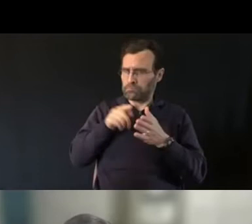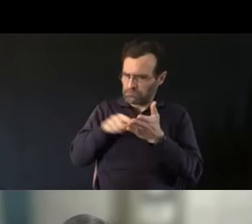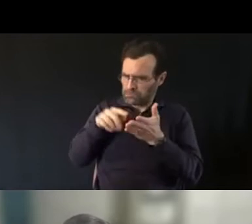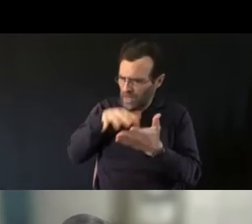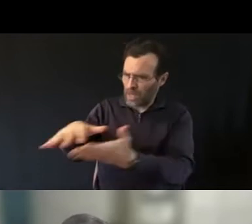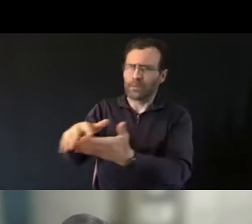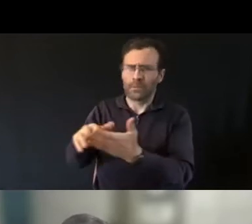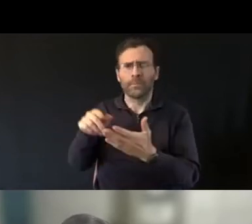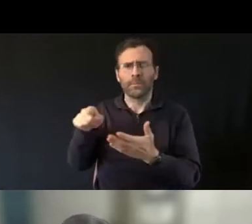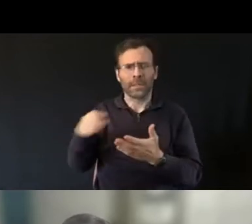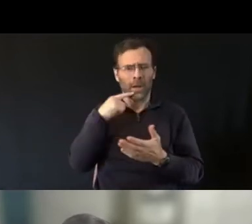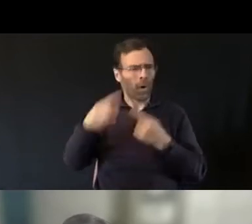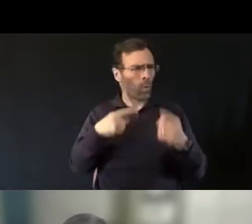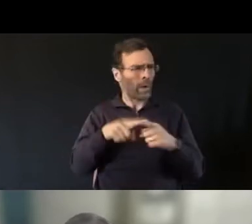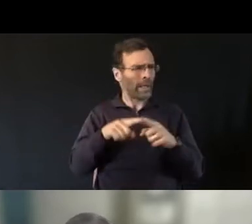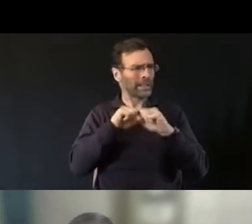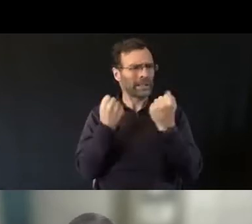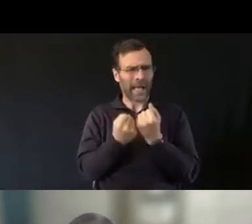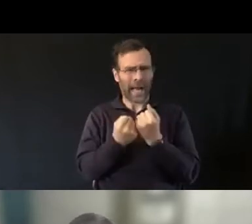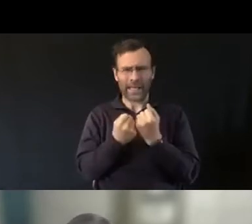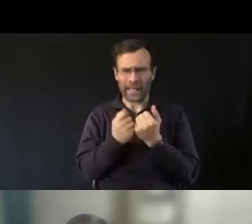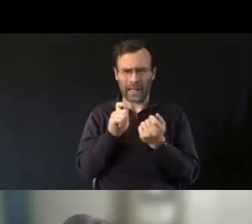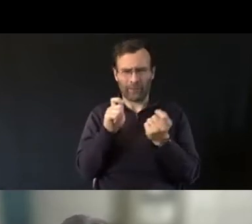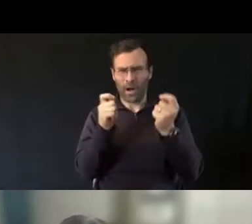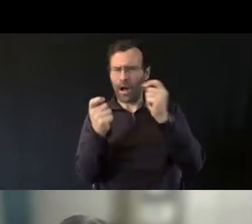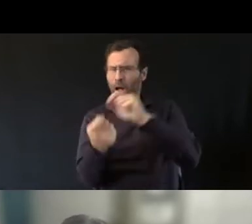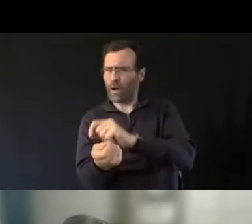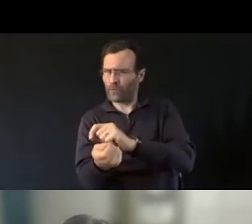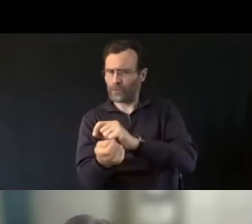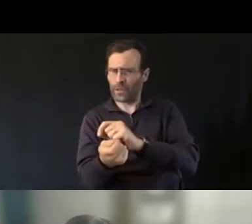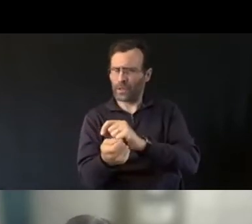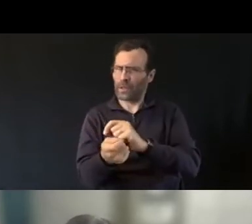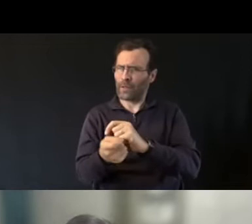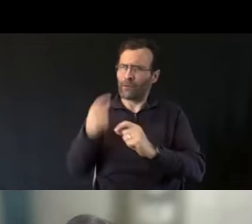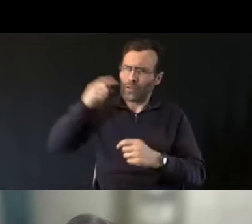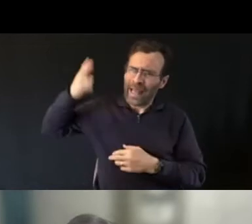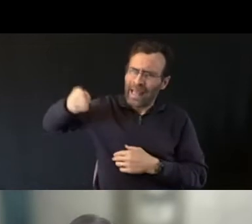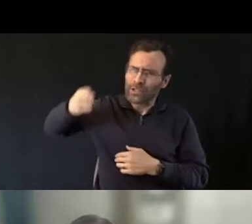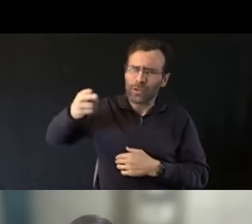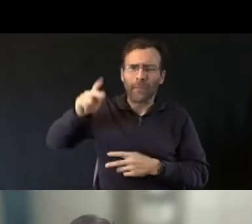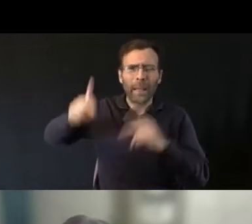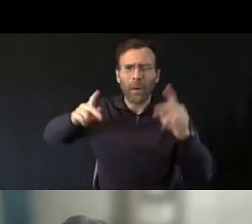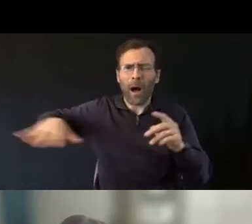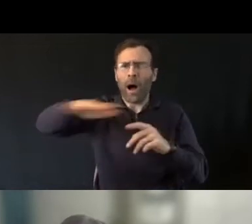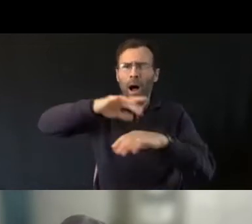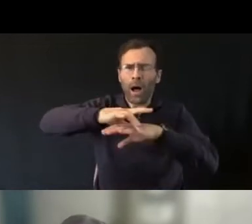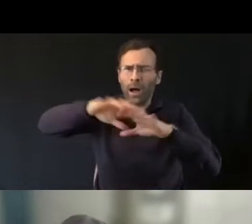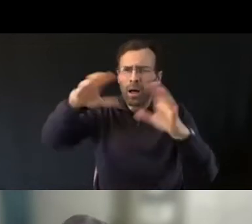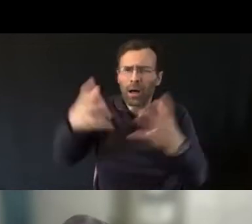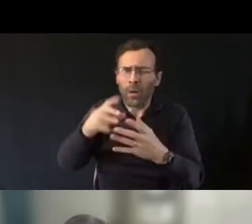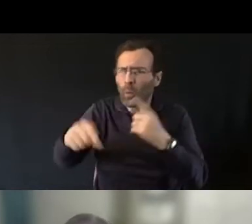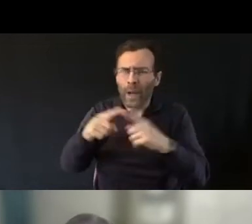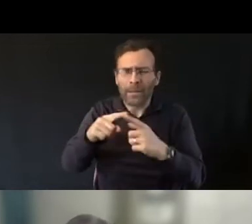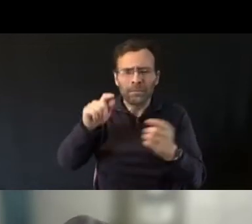think that society evolved in the history of human beings on the planet? And they asked about